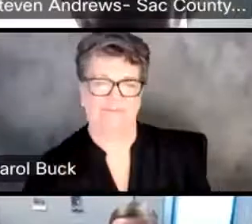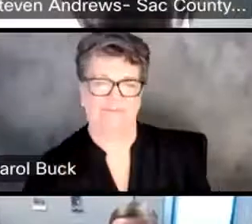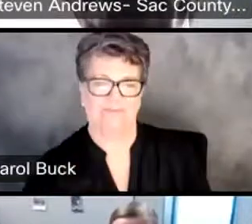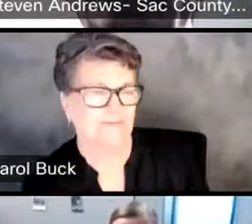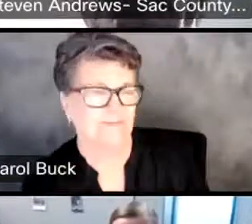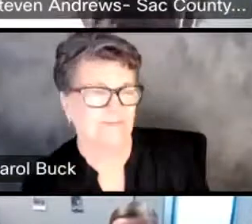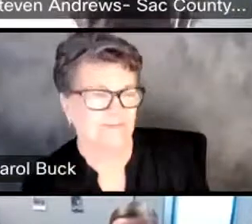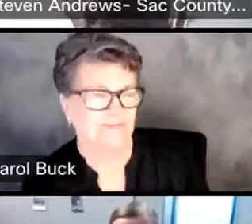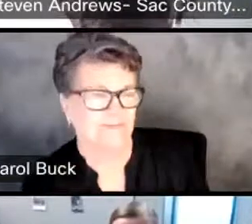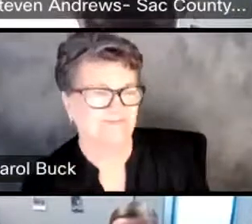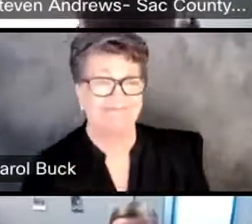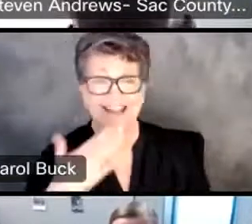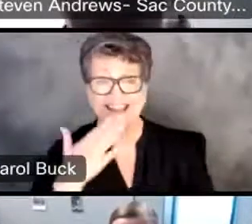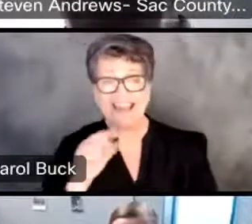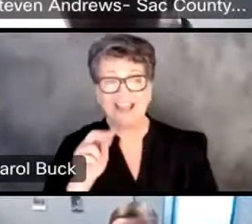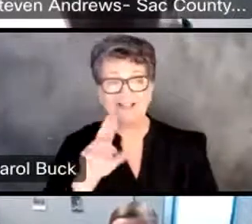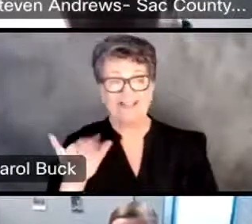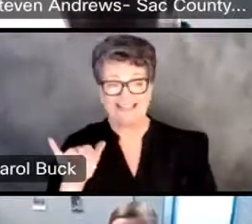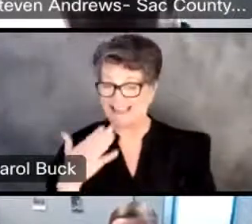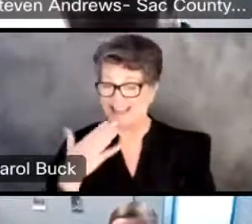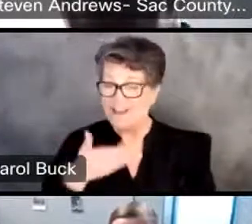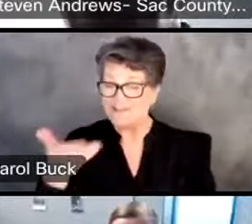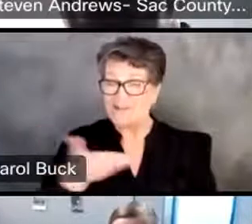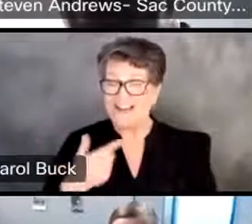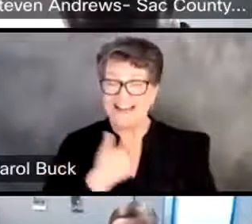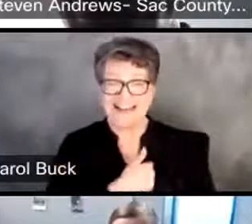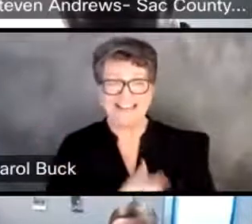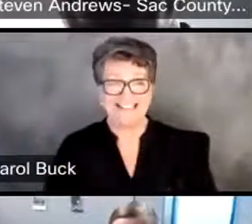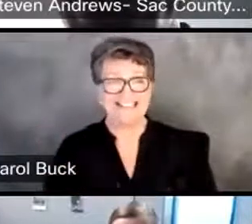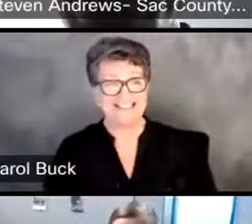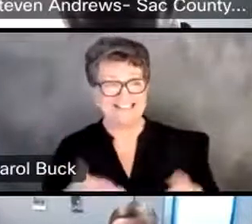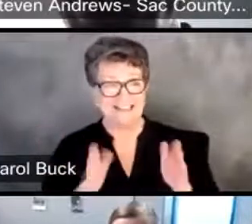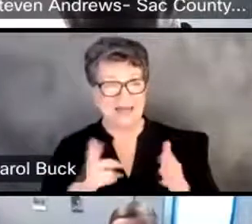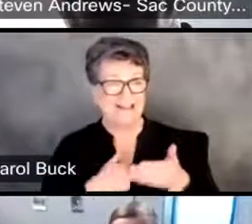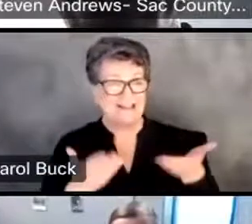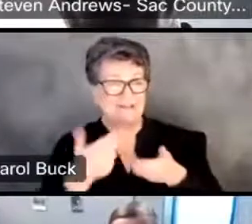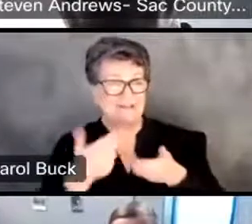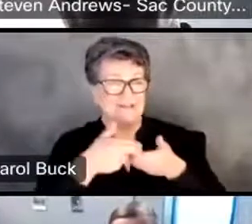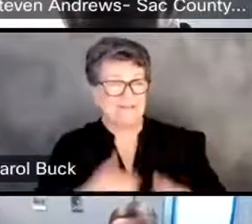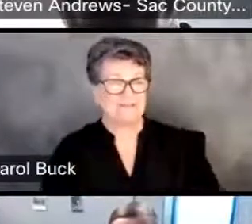Thank you, Tracy. Thanks for inviting us, letting us be here.